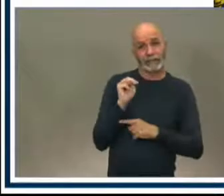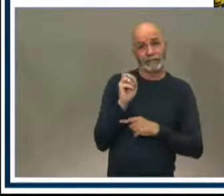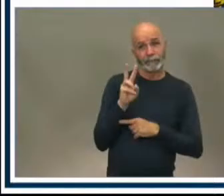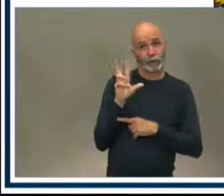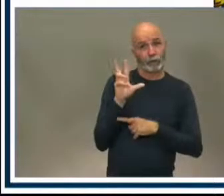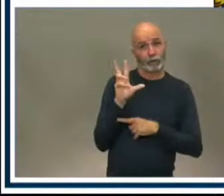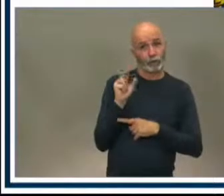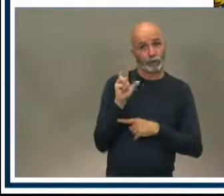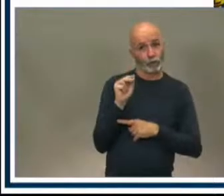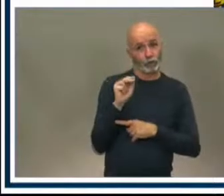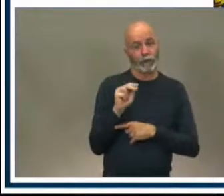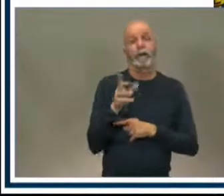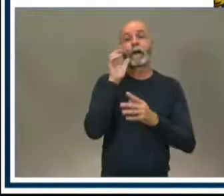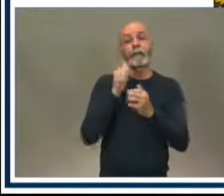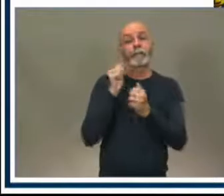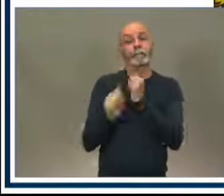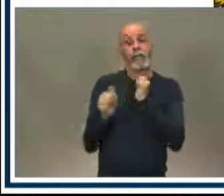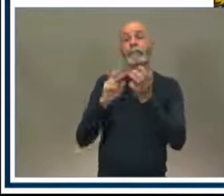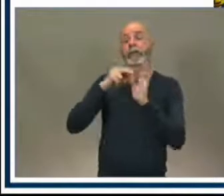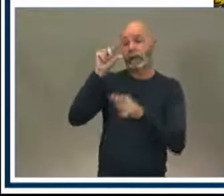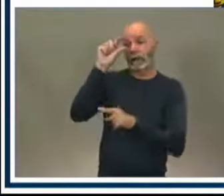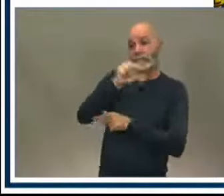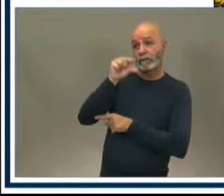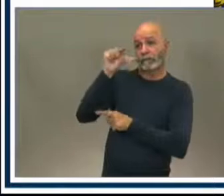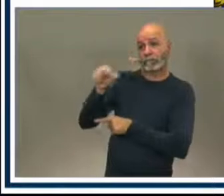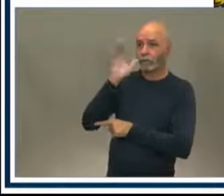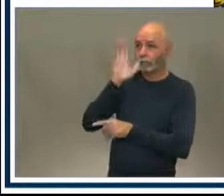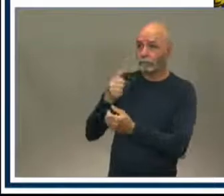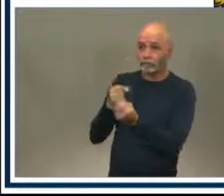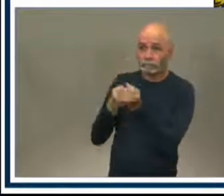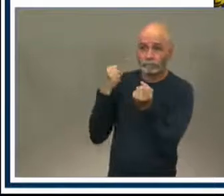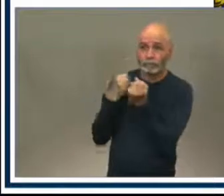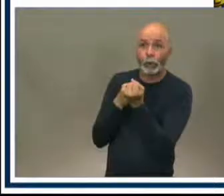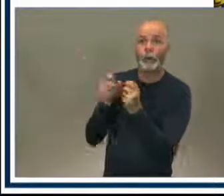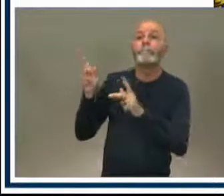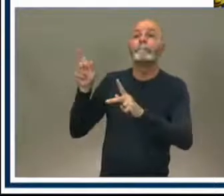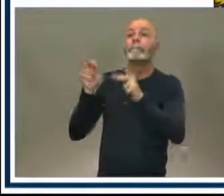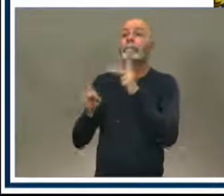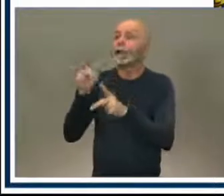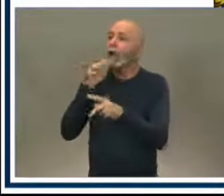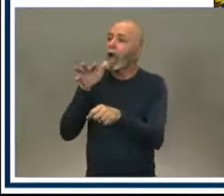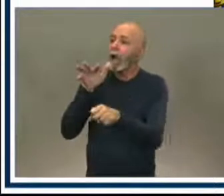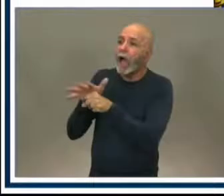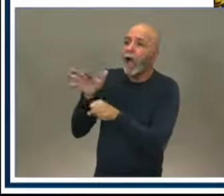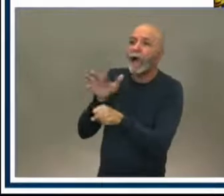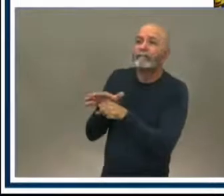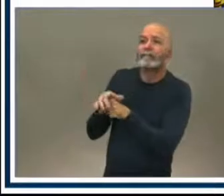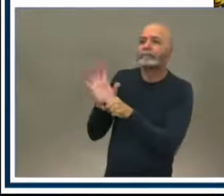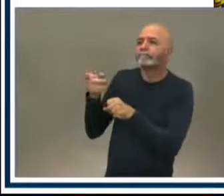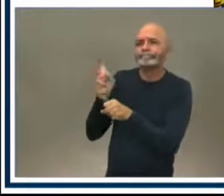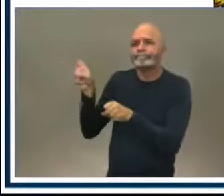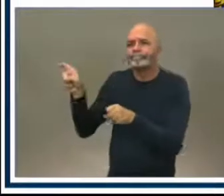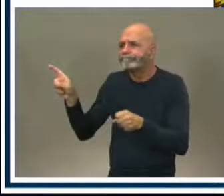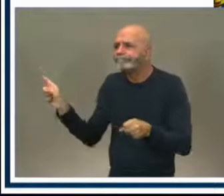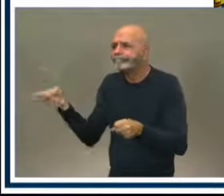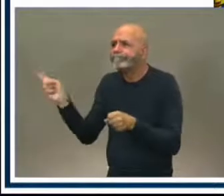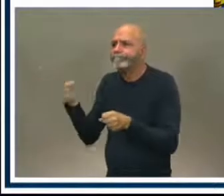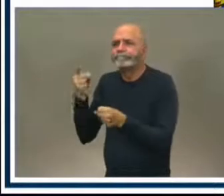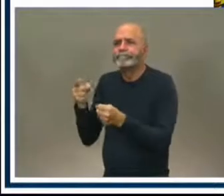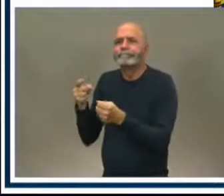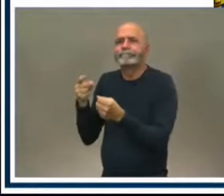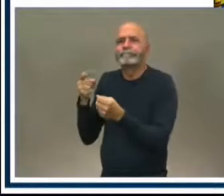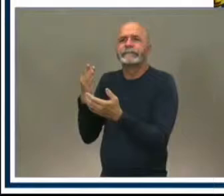sectors that I guess were shorthanded as a result of the mandate. Some people might imagine,